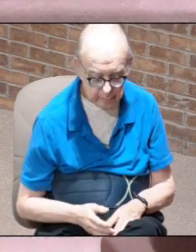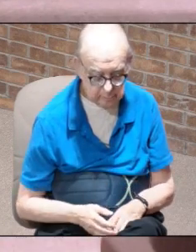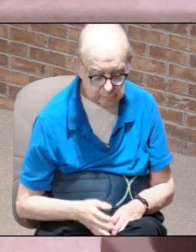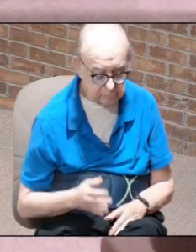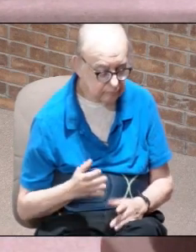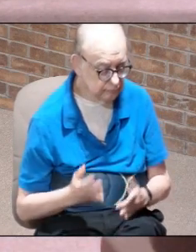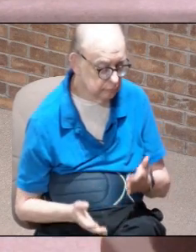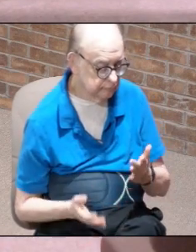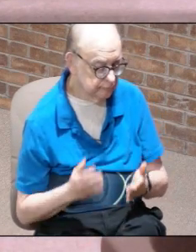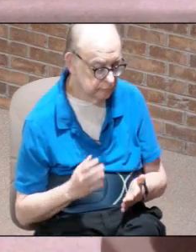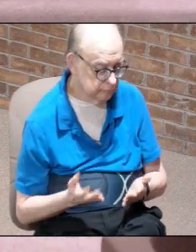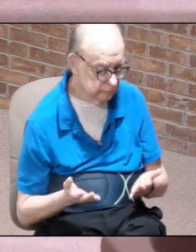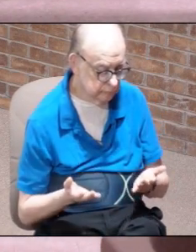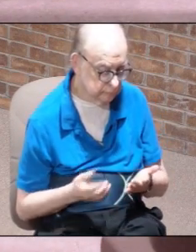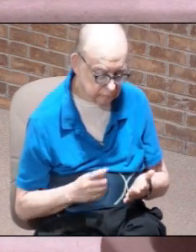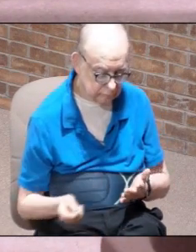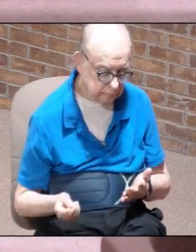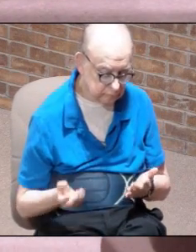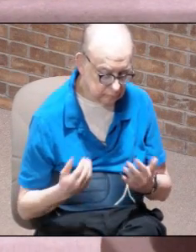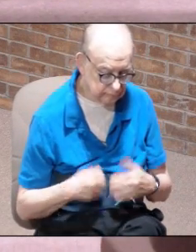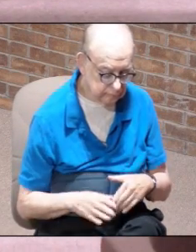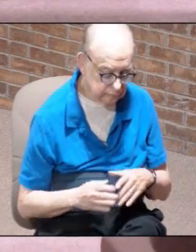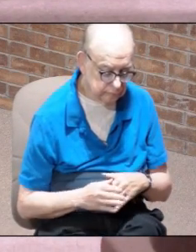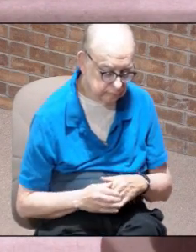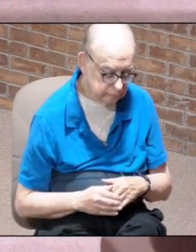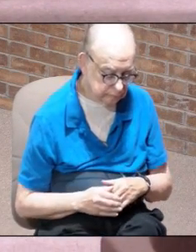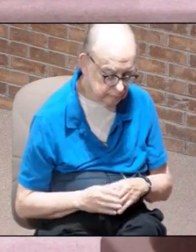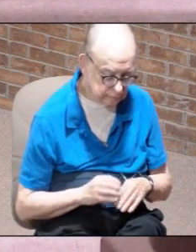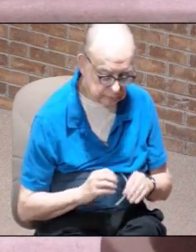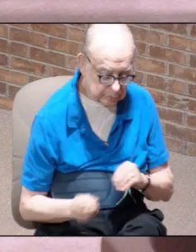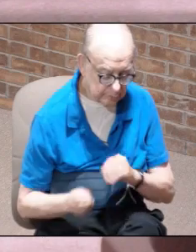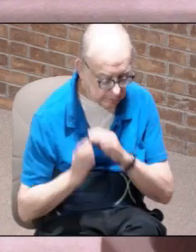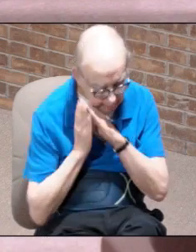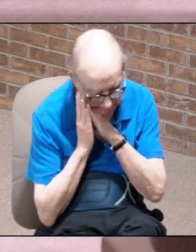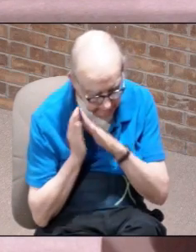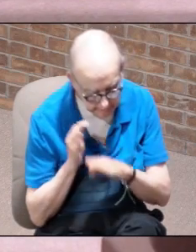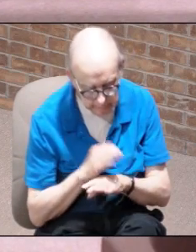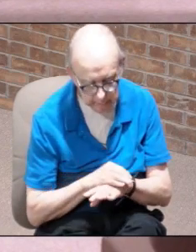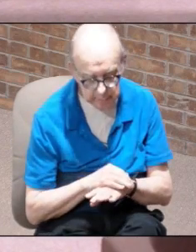Or maybe all they wanted was you to come in and tuck them in at night.